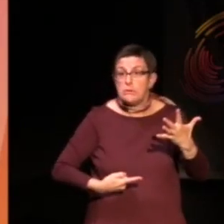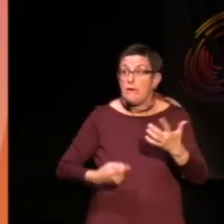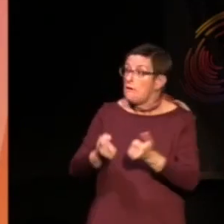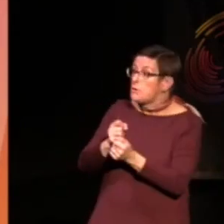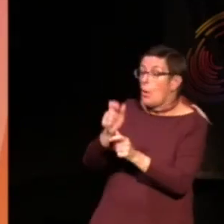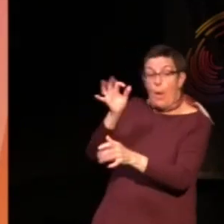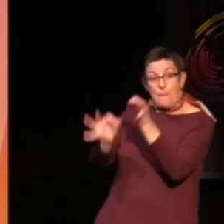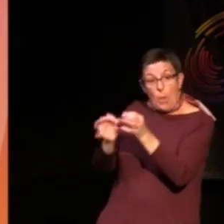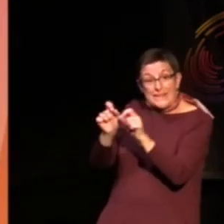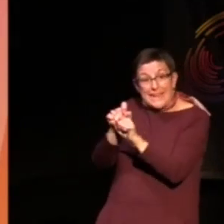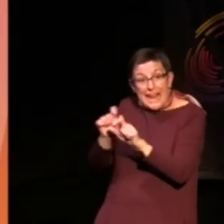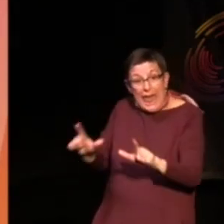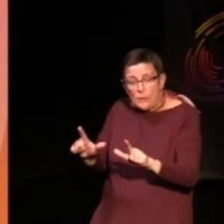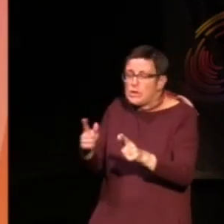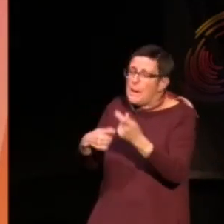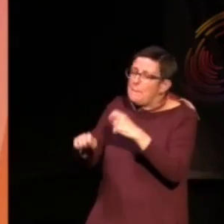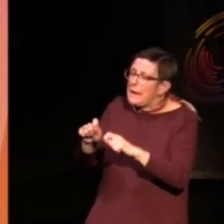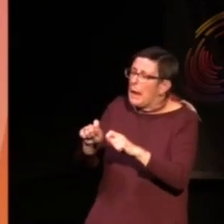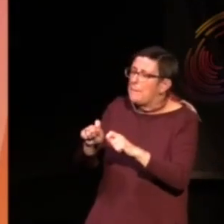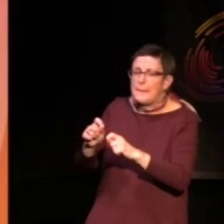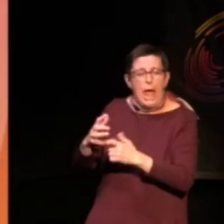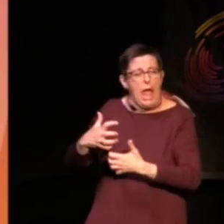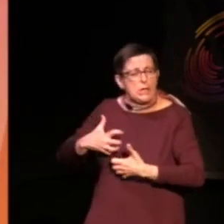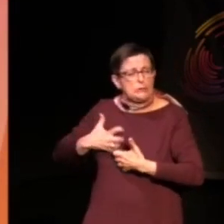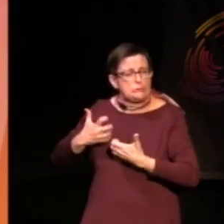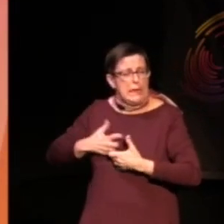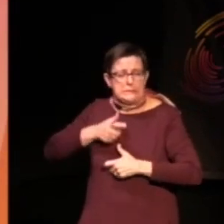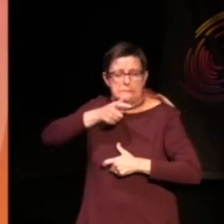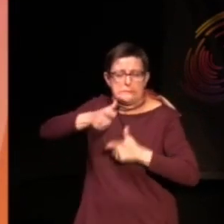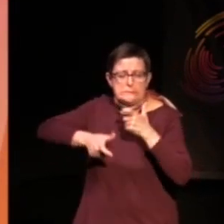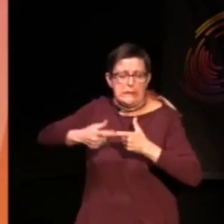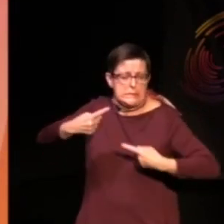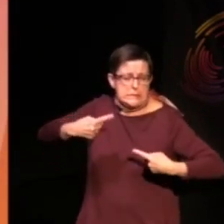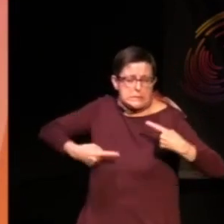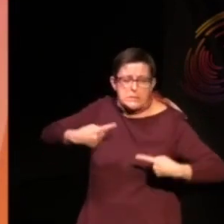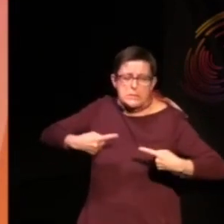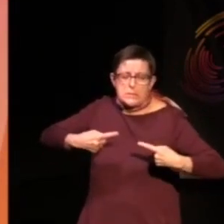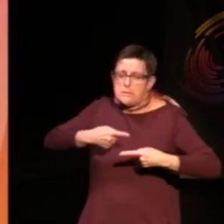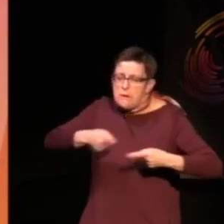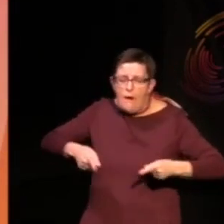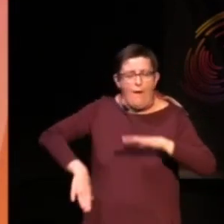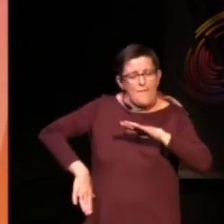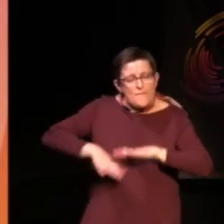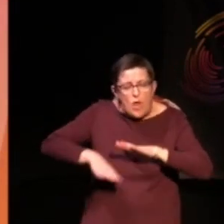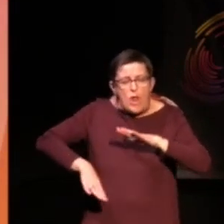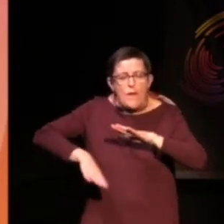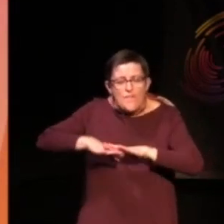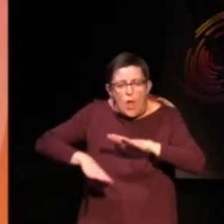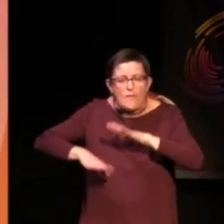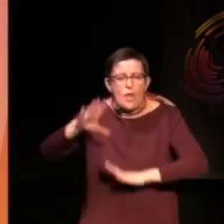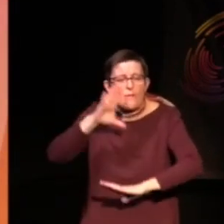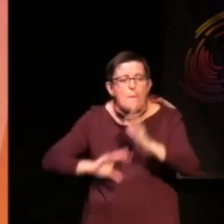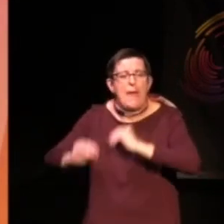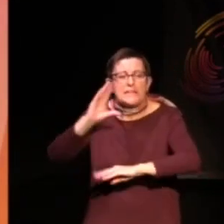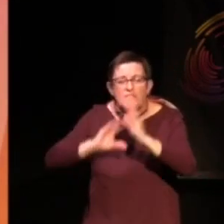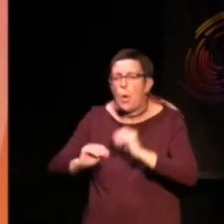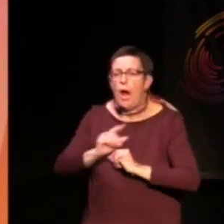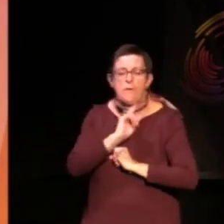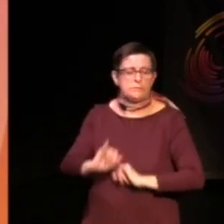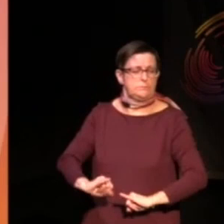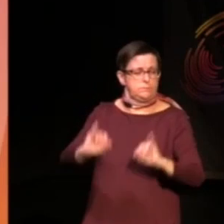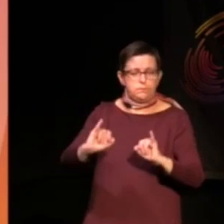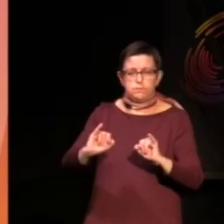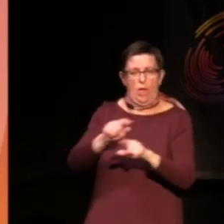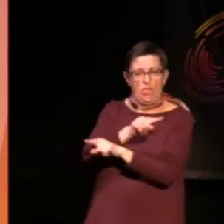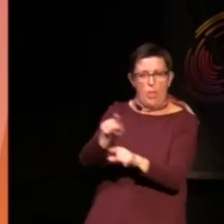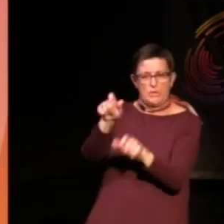becomes increasingly aggressive and combative and full of martial metaphors, when opponents